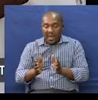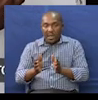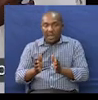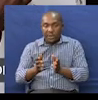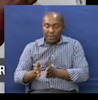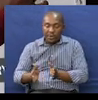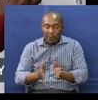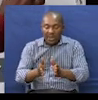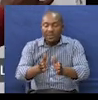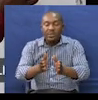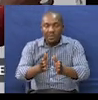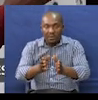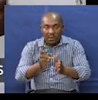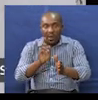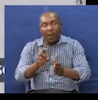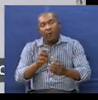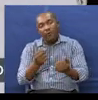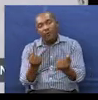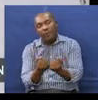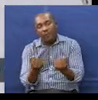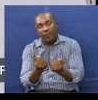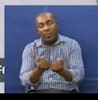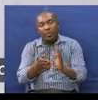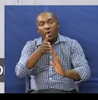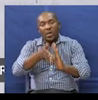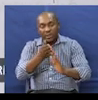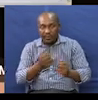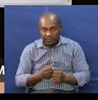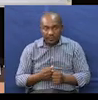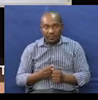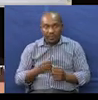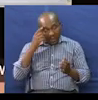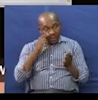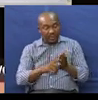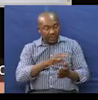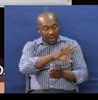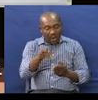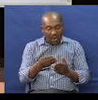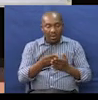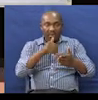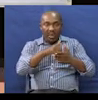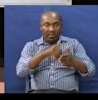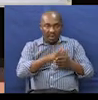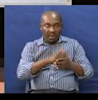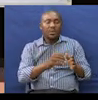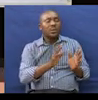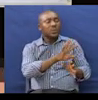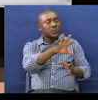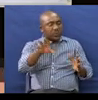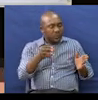Major means of production. That means all members in the society collectively